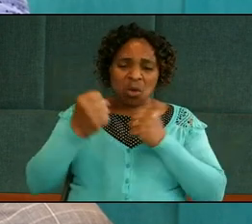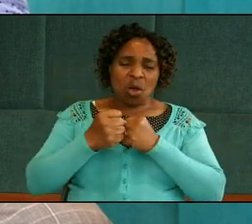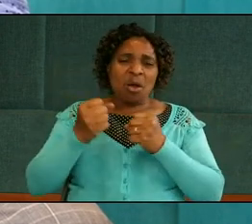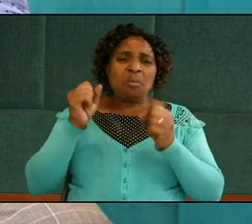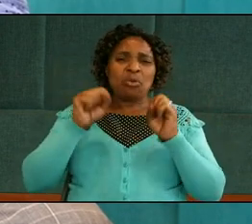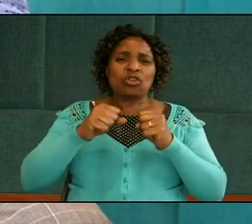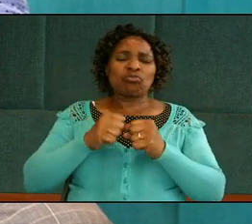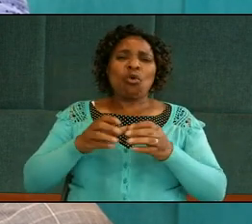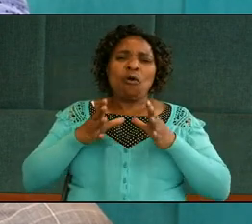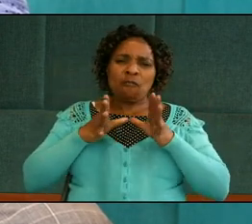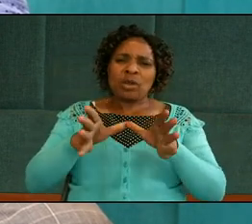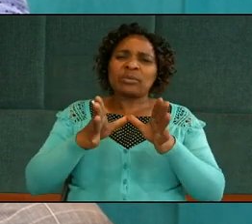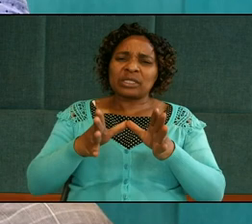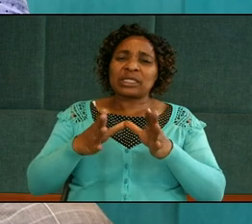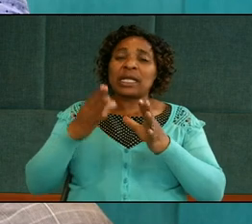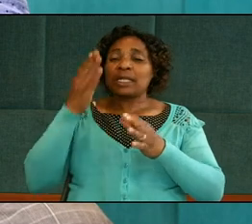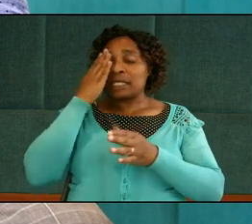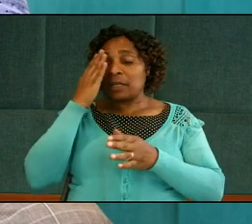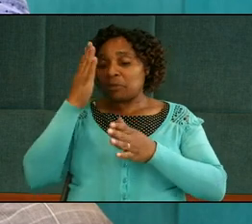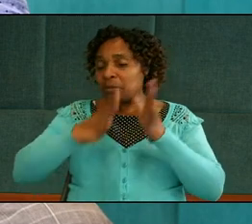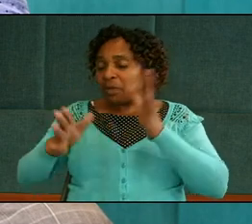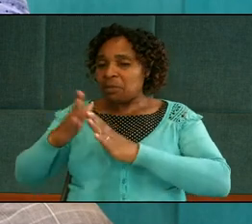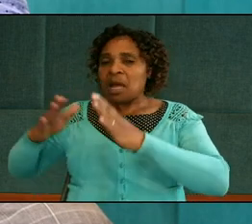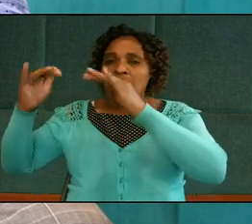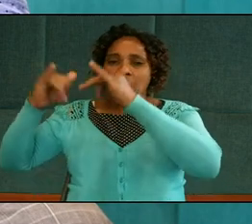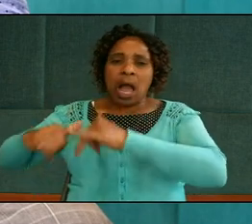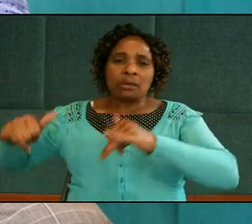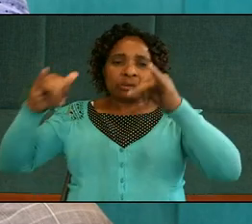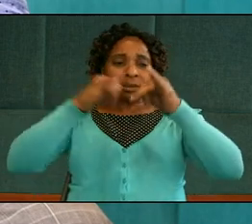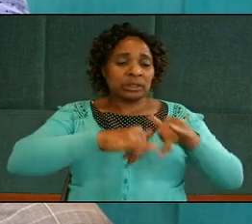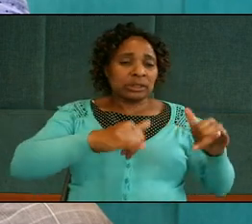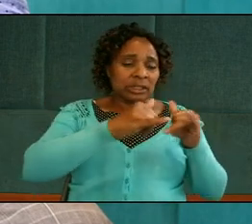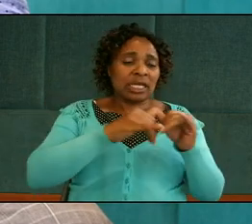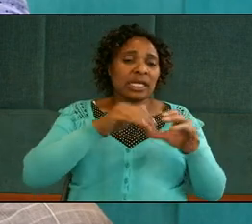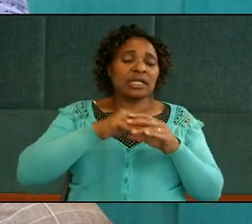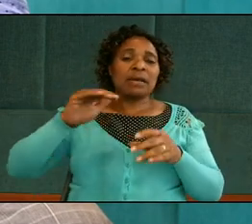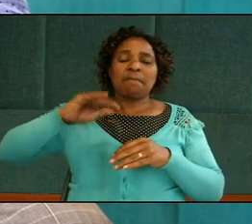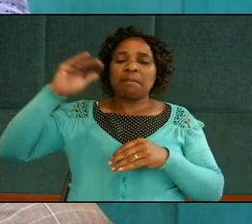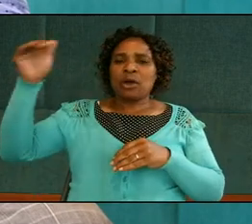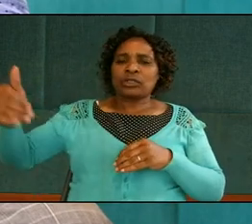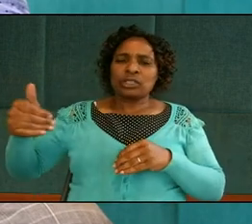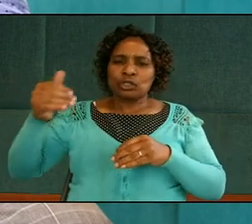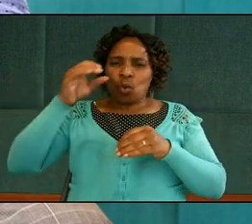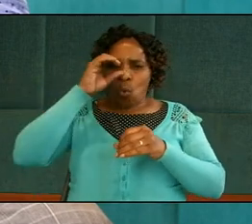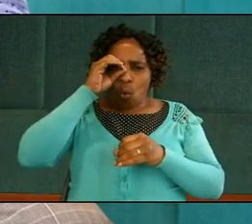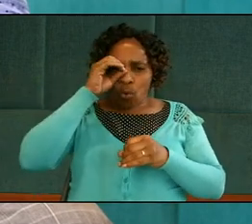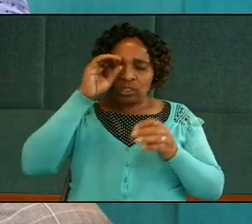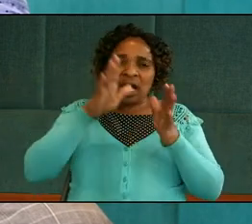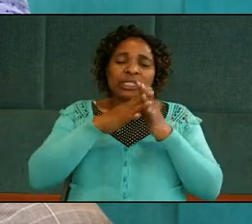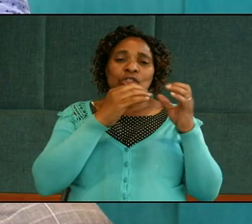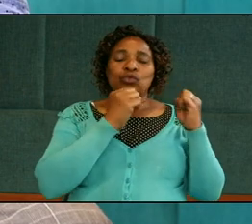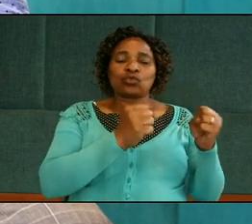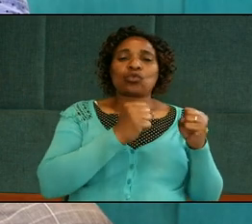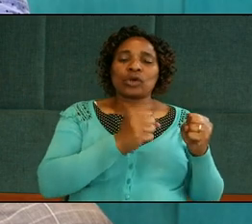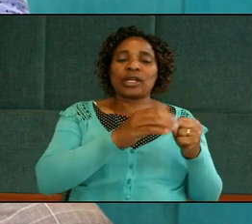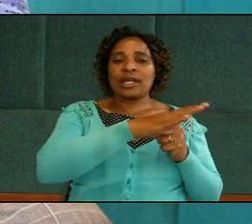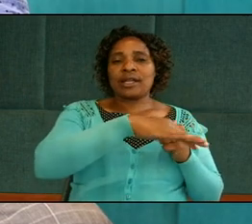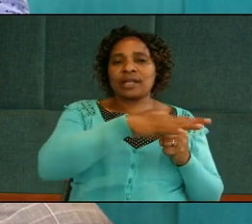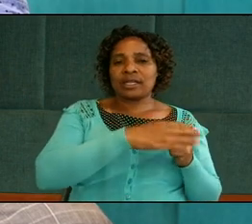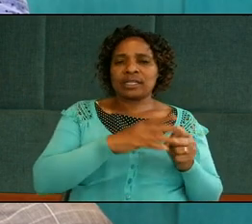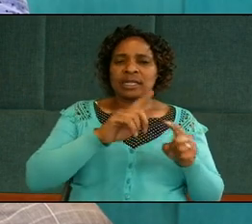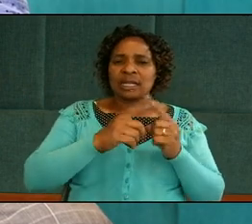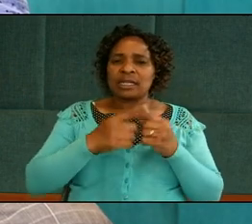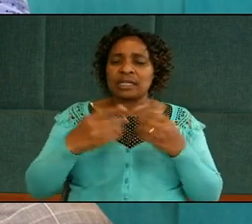Israelites prepared shelters for themselves in mountains, in mountain clefts, caves, and strongholds. The angel of the